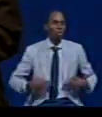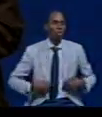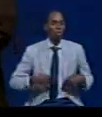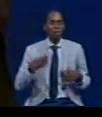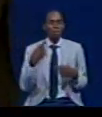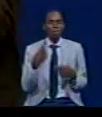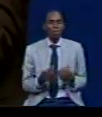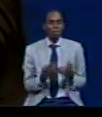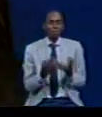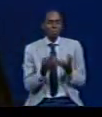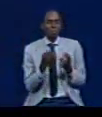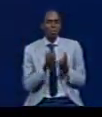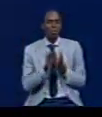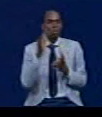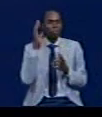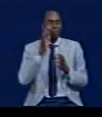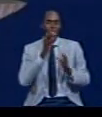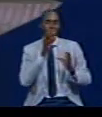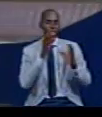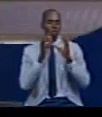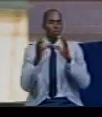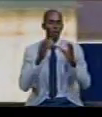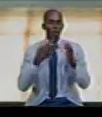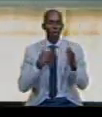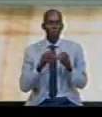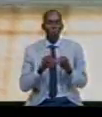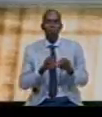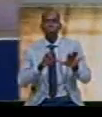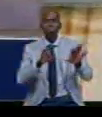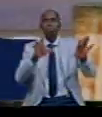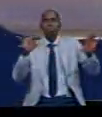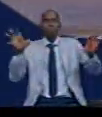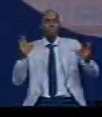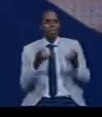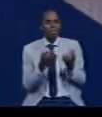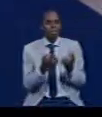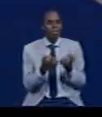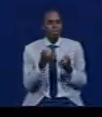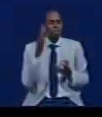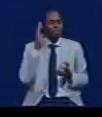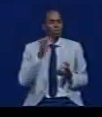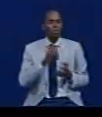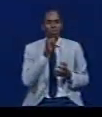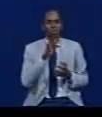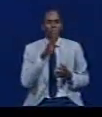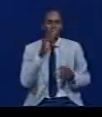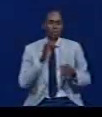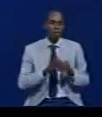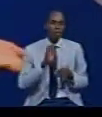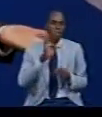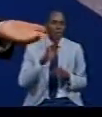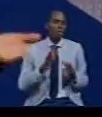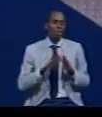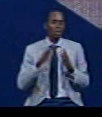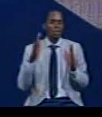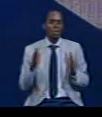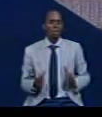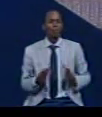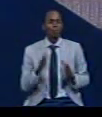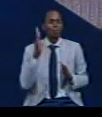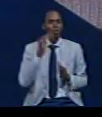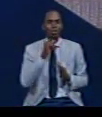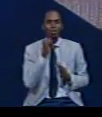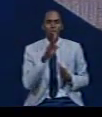and spread leprosy, he will not be in the house. He will not be in amidst